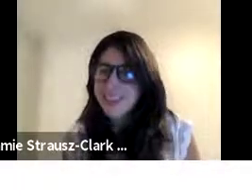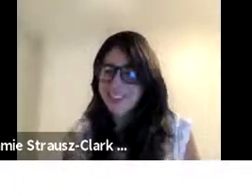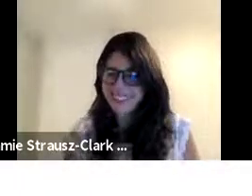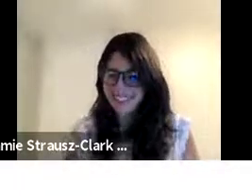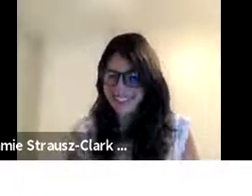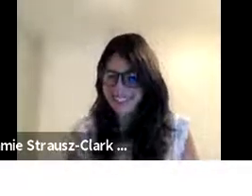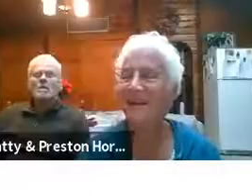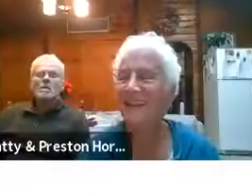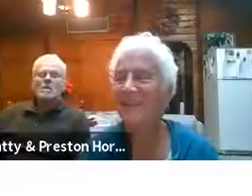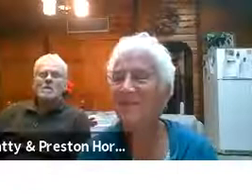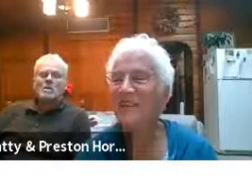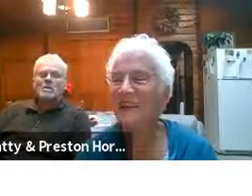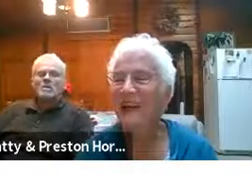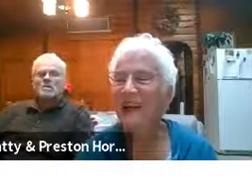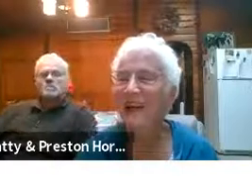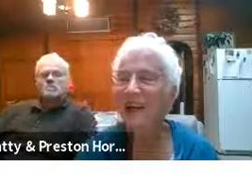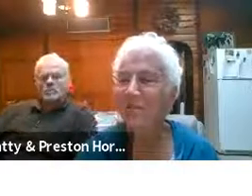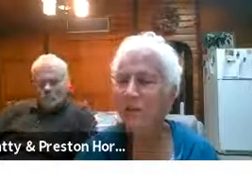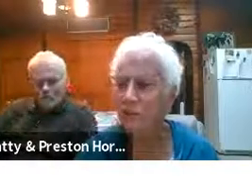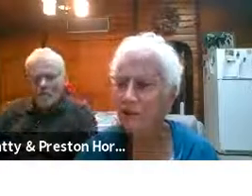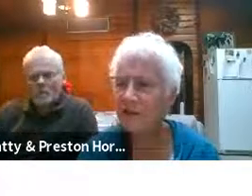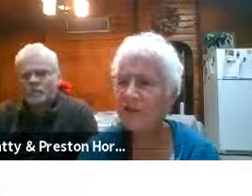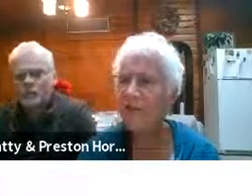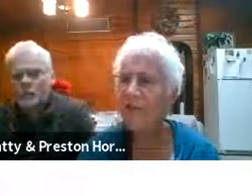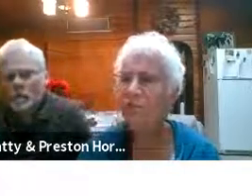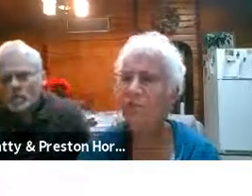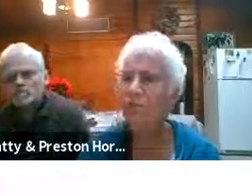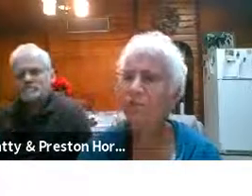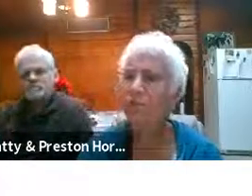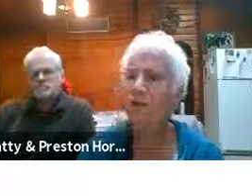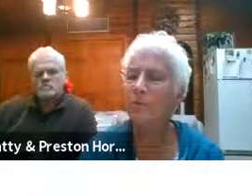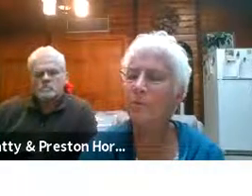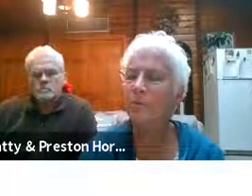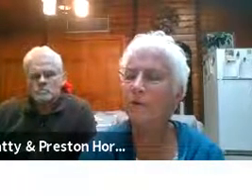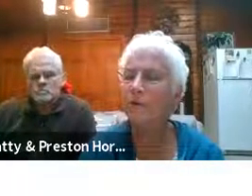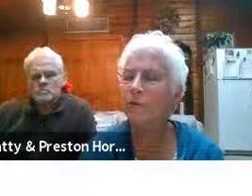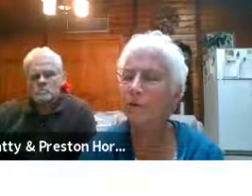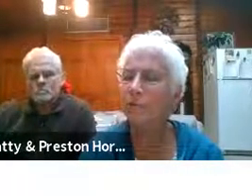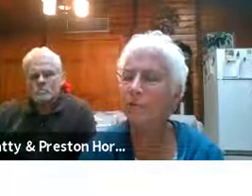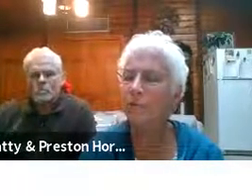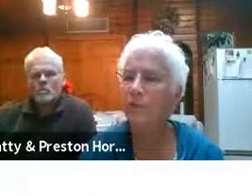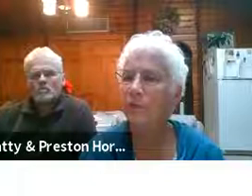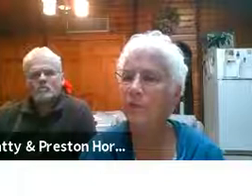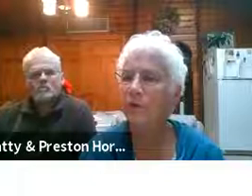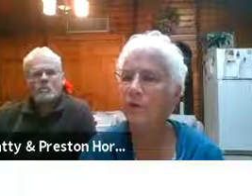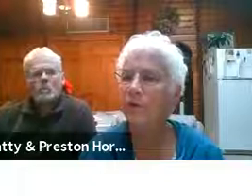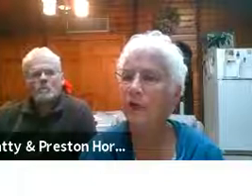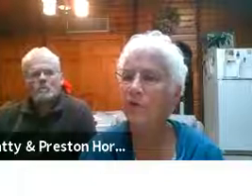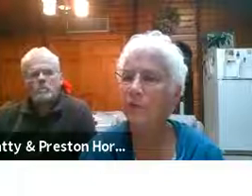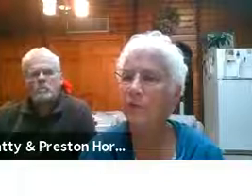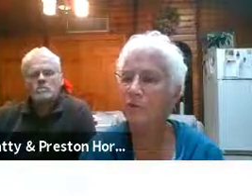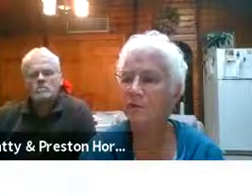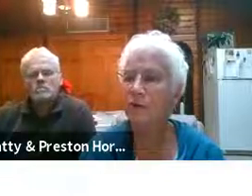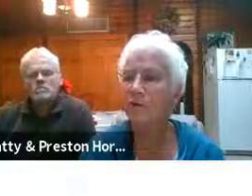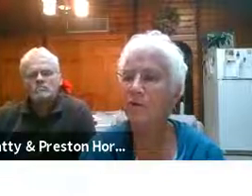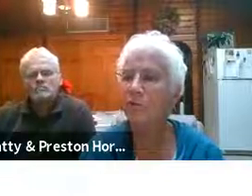There you go. Okay, thank you. I'm not sure it's time for people, who are in the community to talk. Should